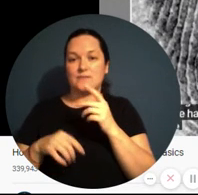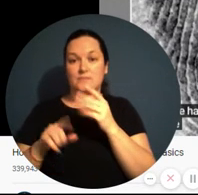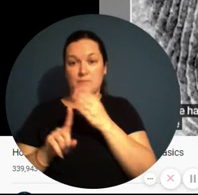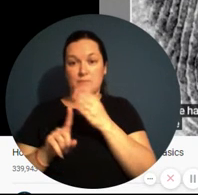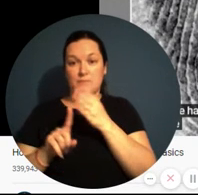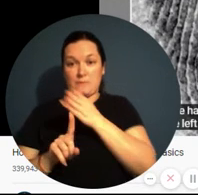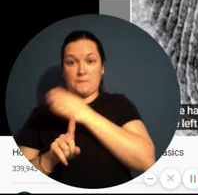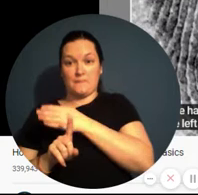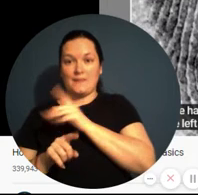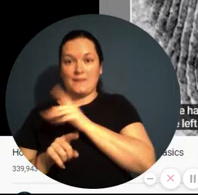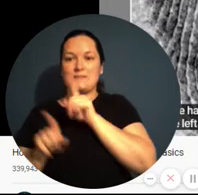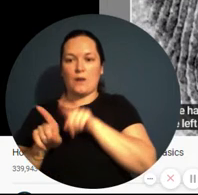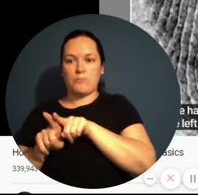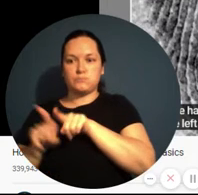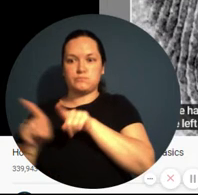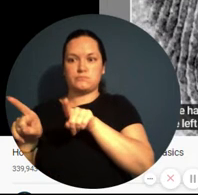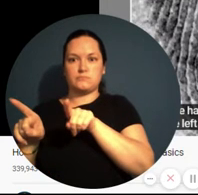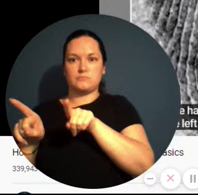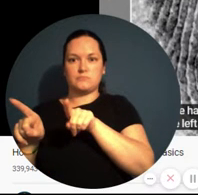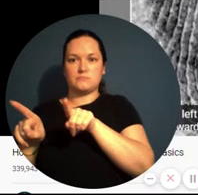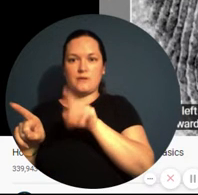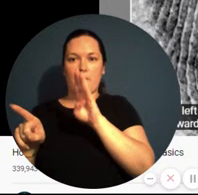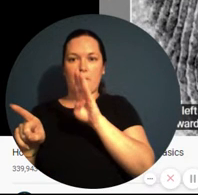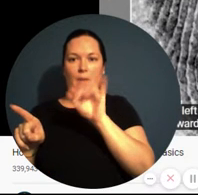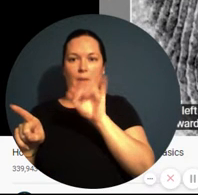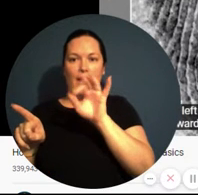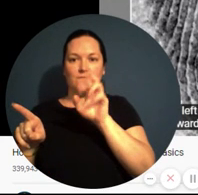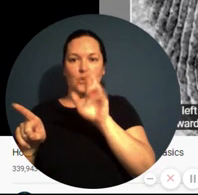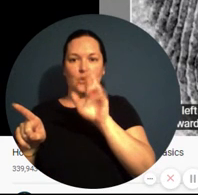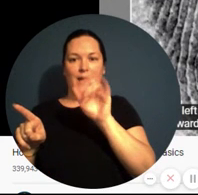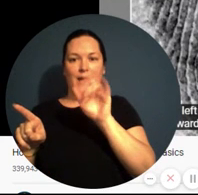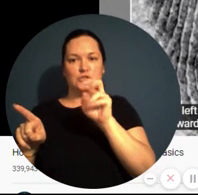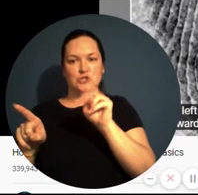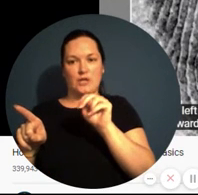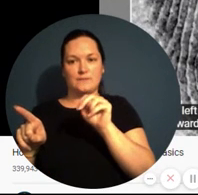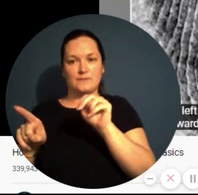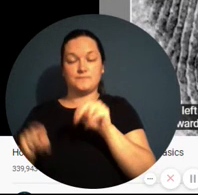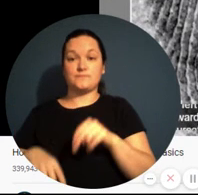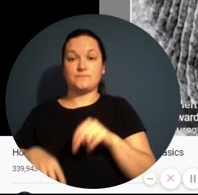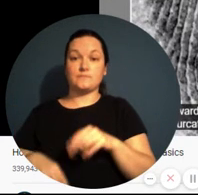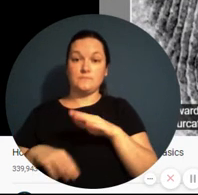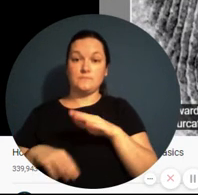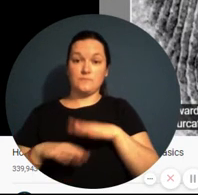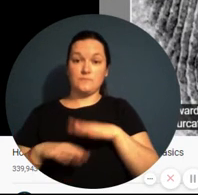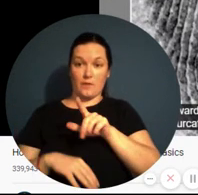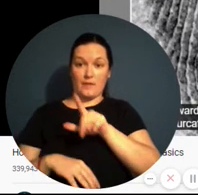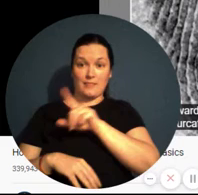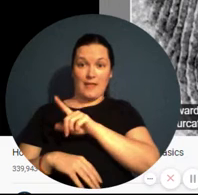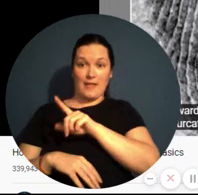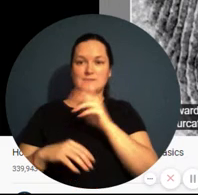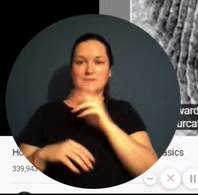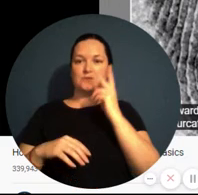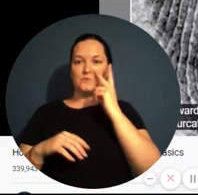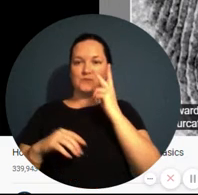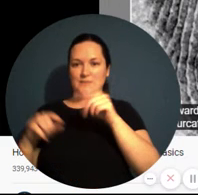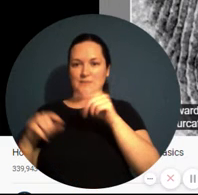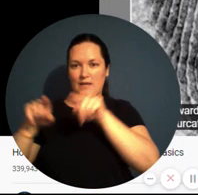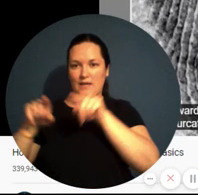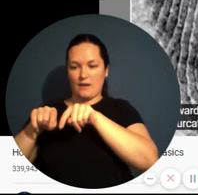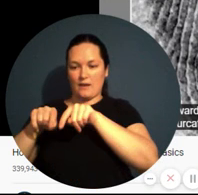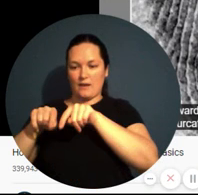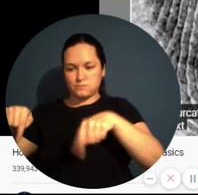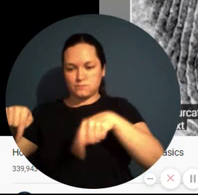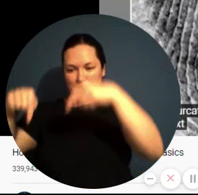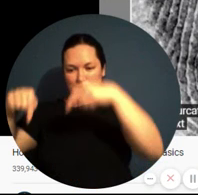left is a bifurcation that faces upwards. The next ridge to the left is a bifurcation that faces downwards, and the